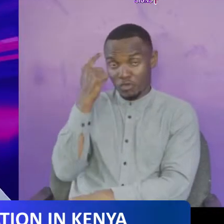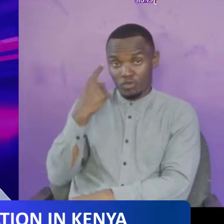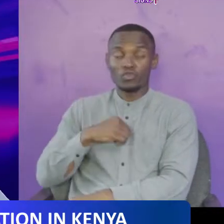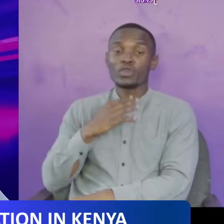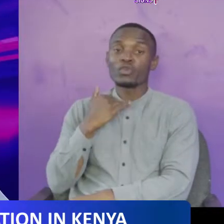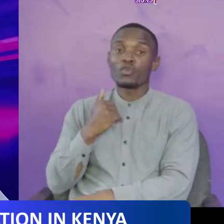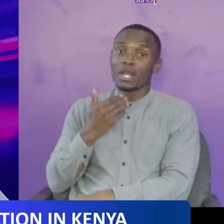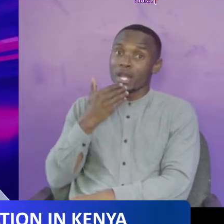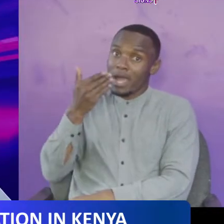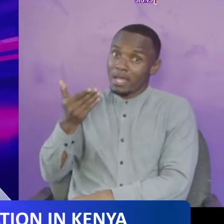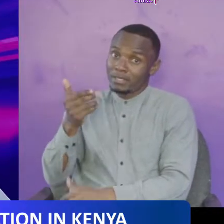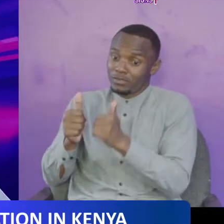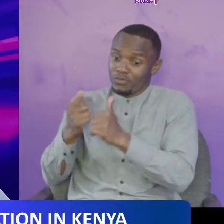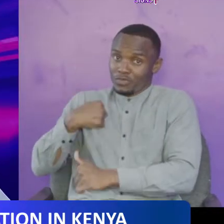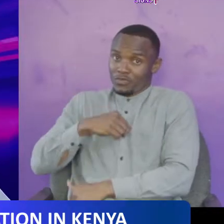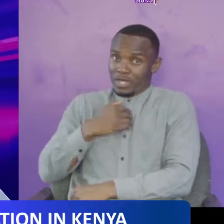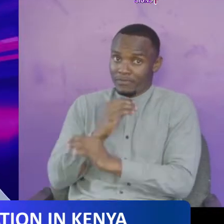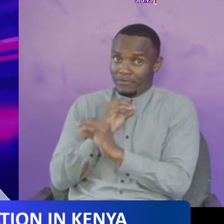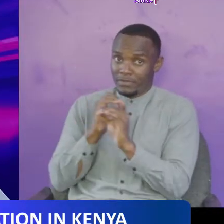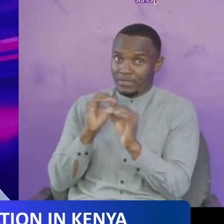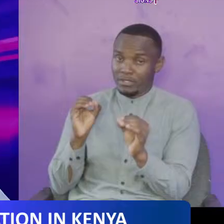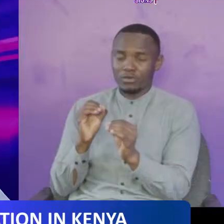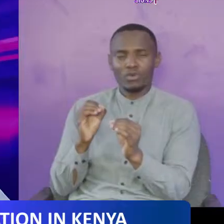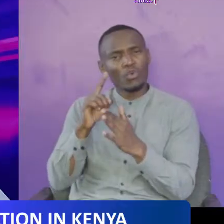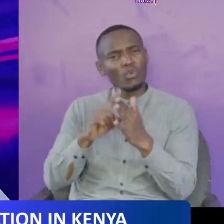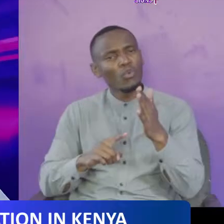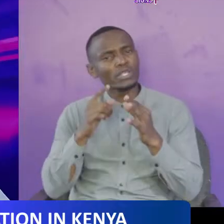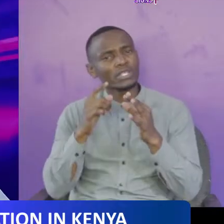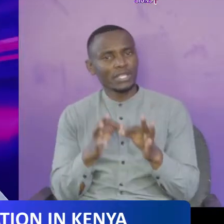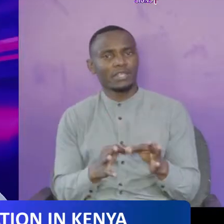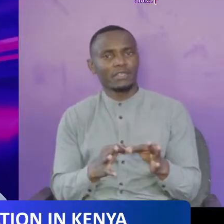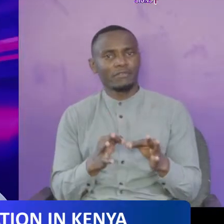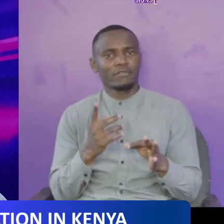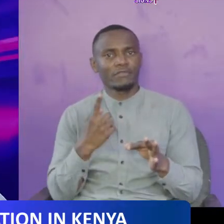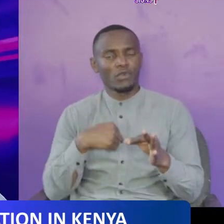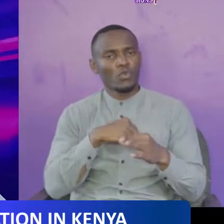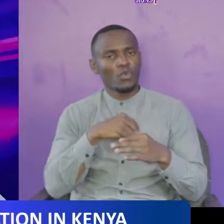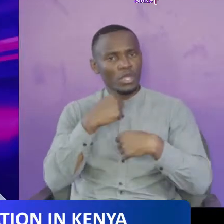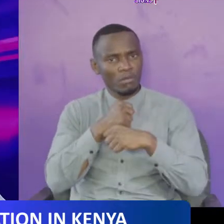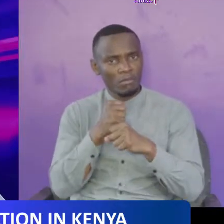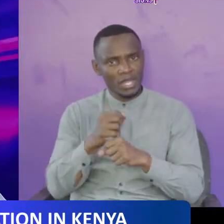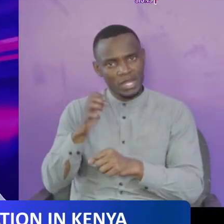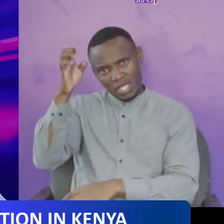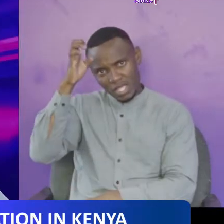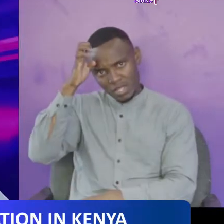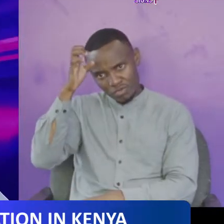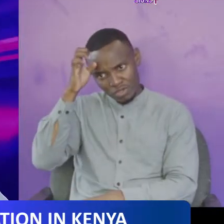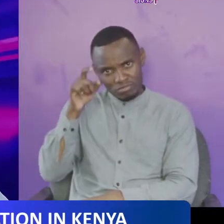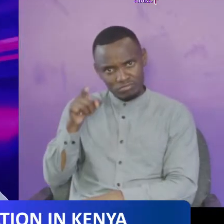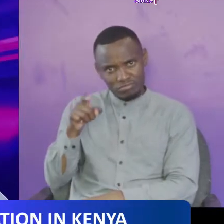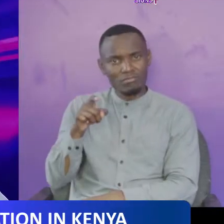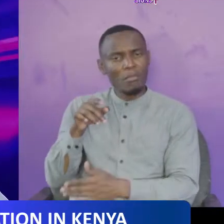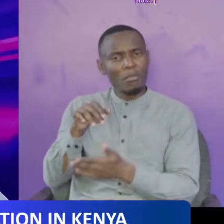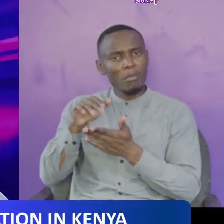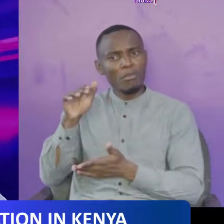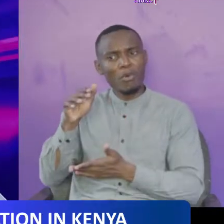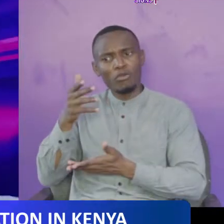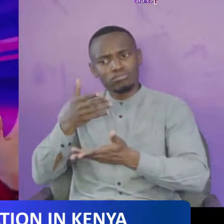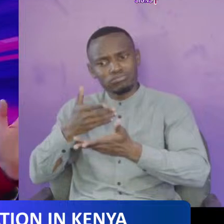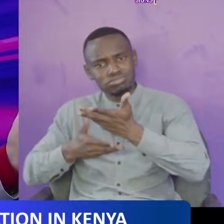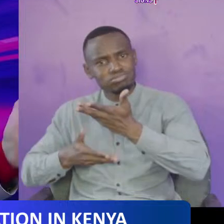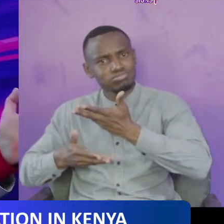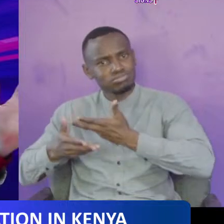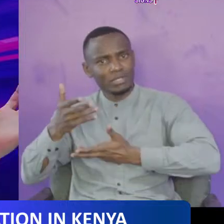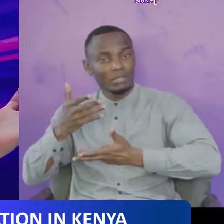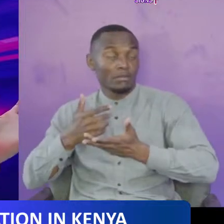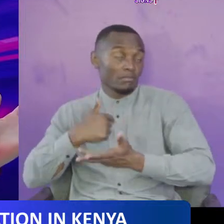have. How about we made the education itself more conversational? I don't